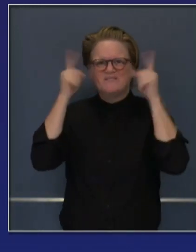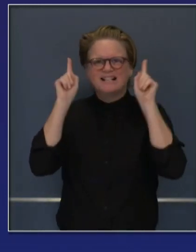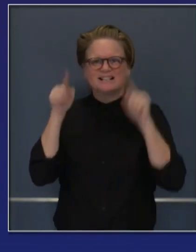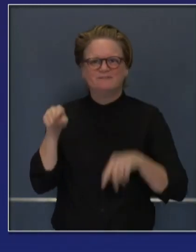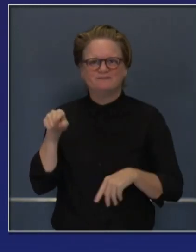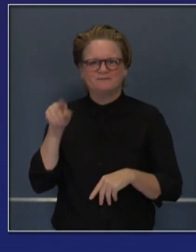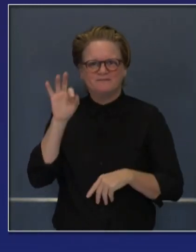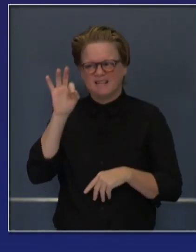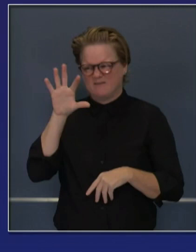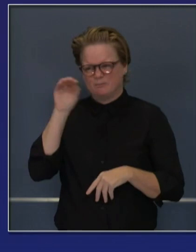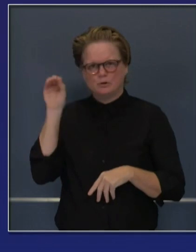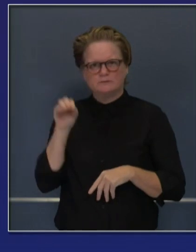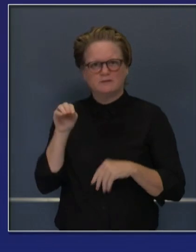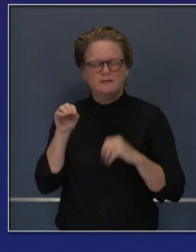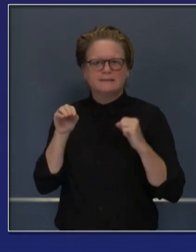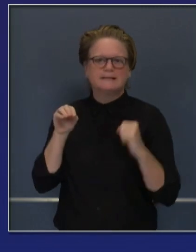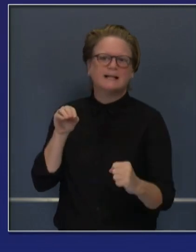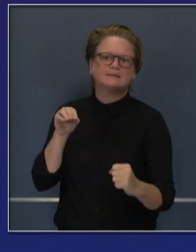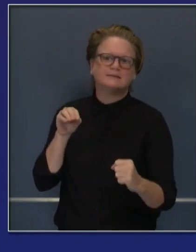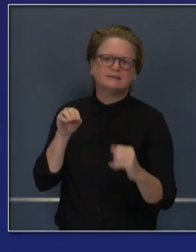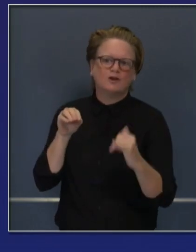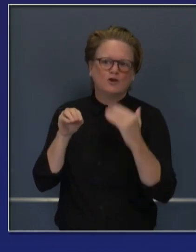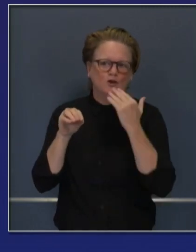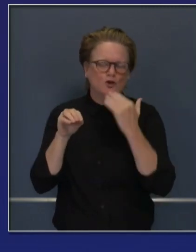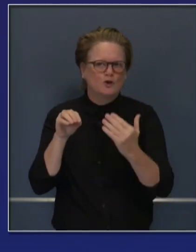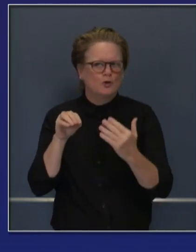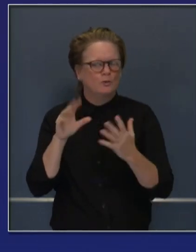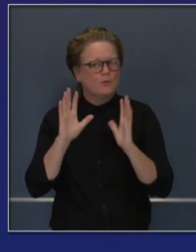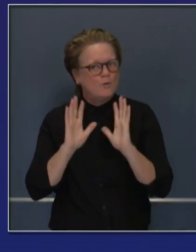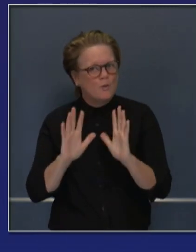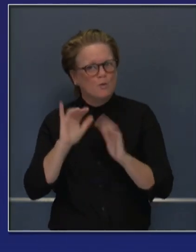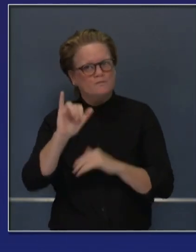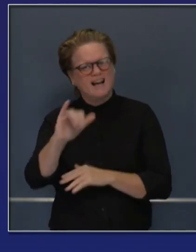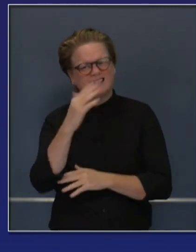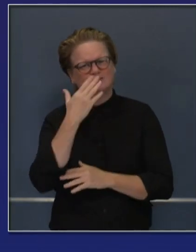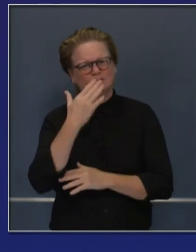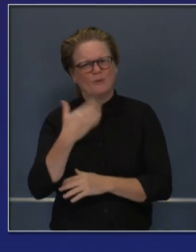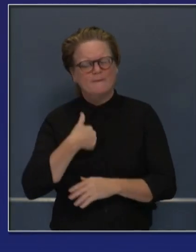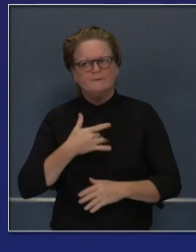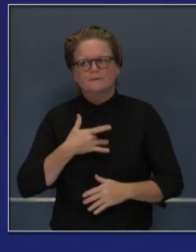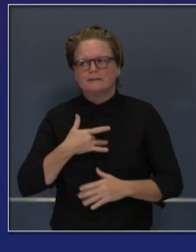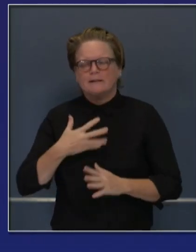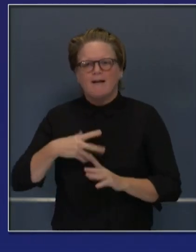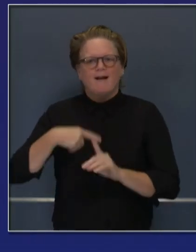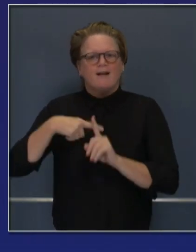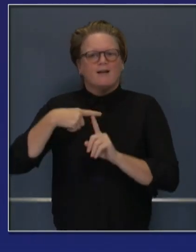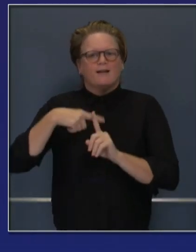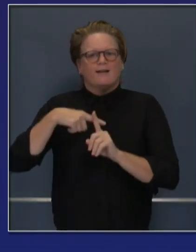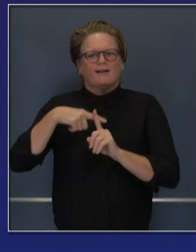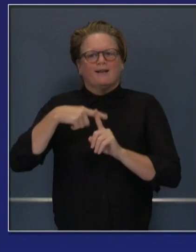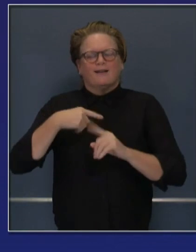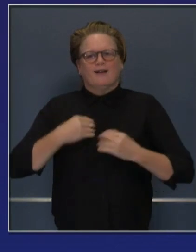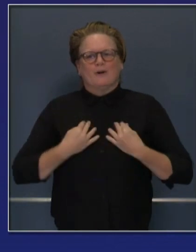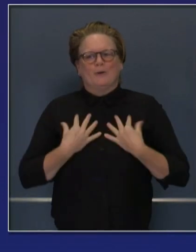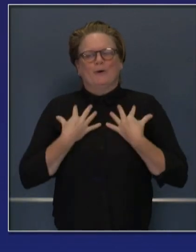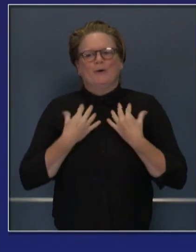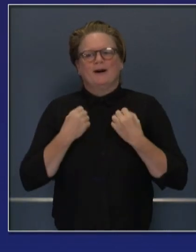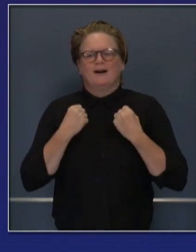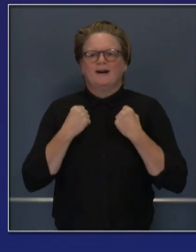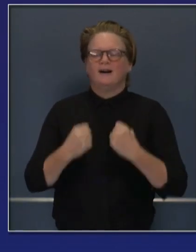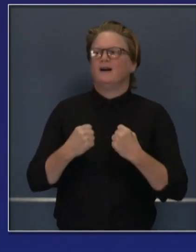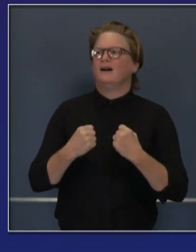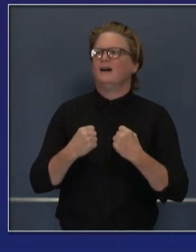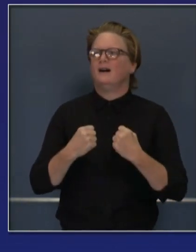I think, some positive developments and some encouraging signs in terms of the proverbial light at the